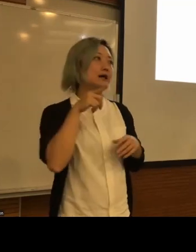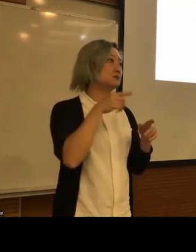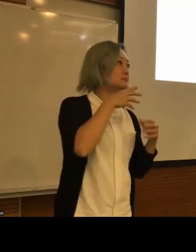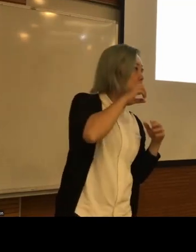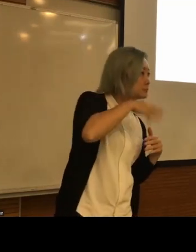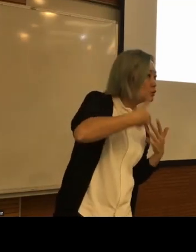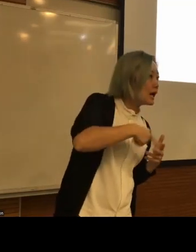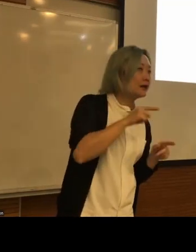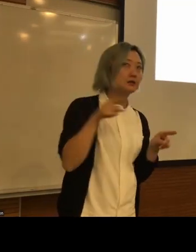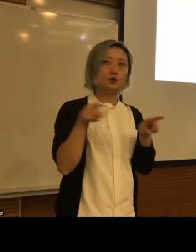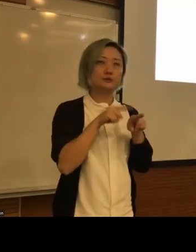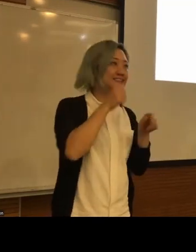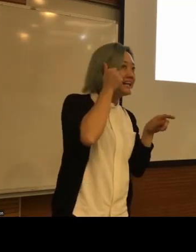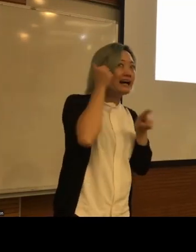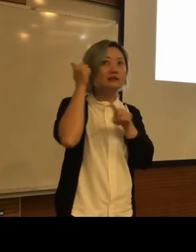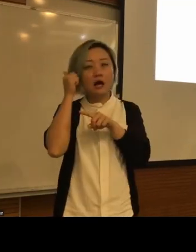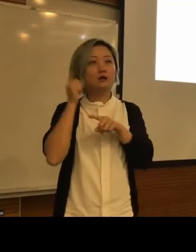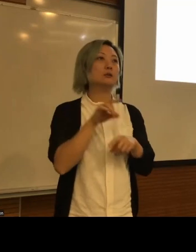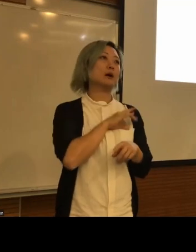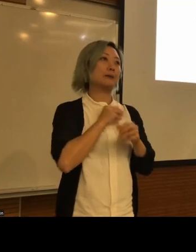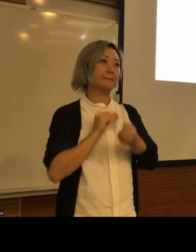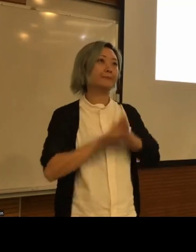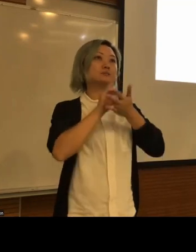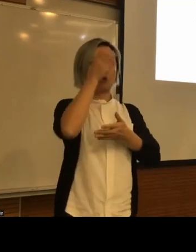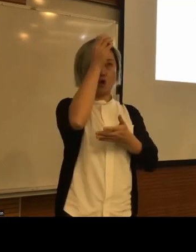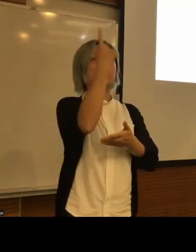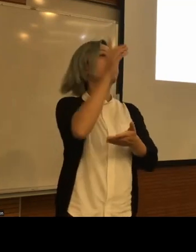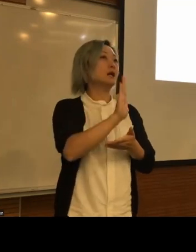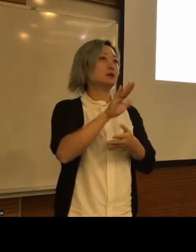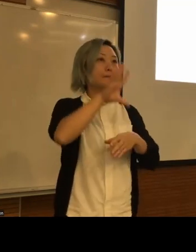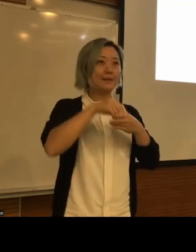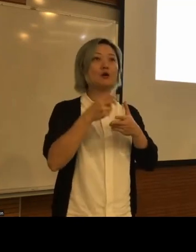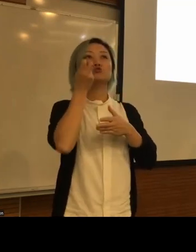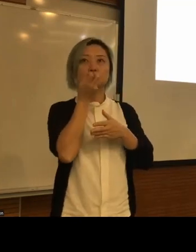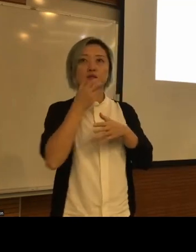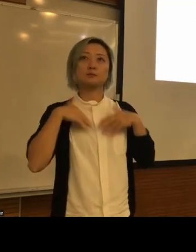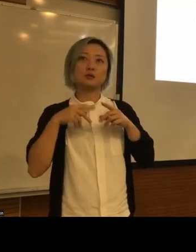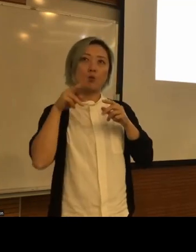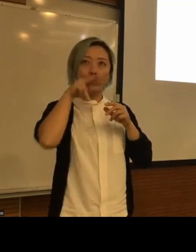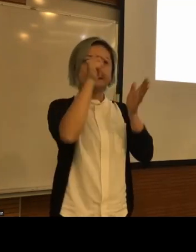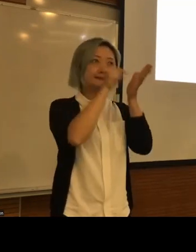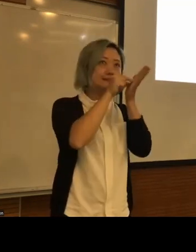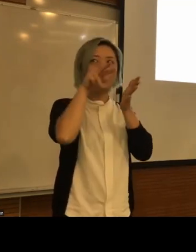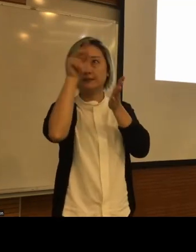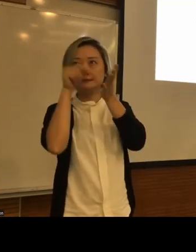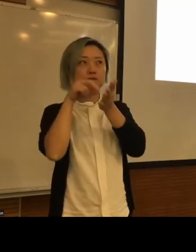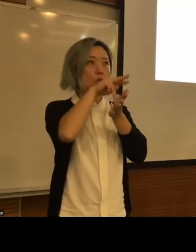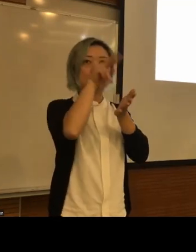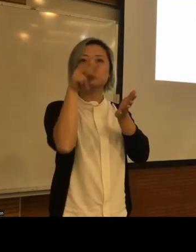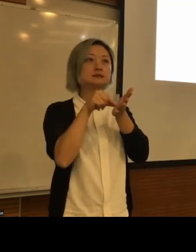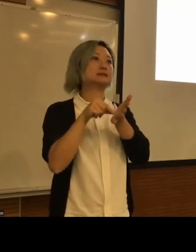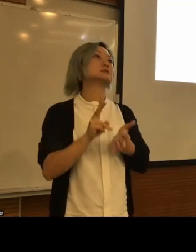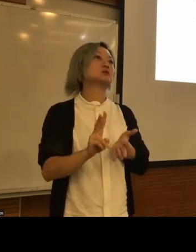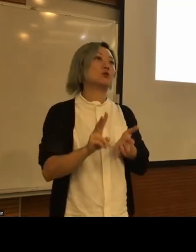think it can become more linguistic. That's it's pretty clear to me. The question is, what happens to the